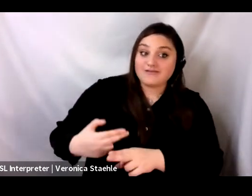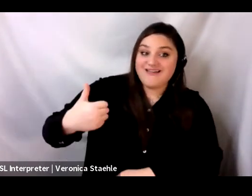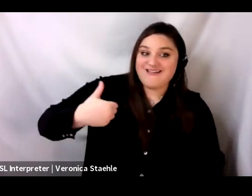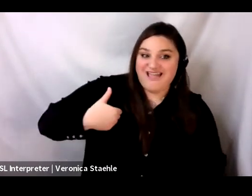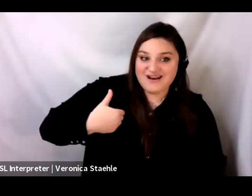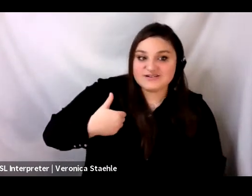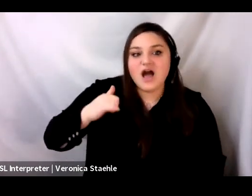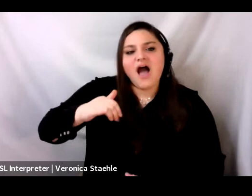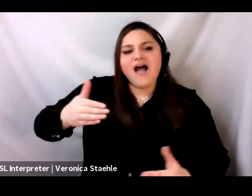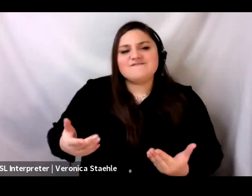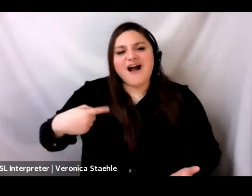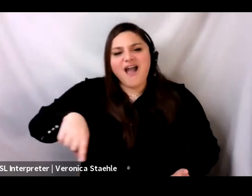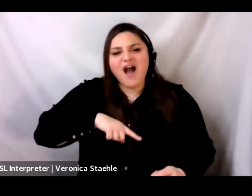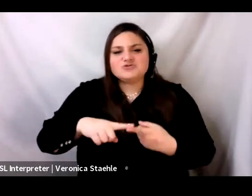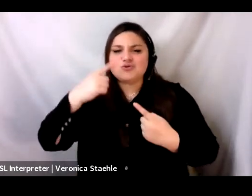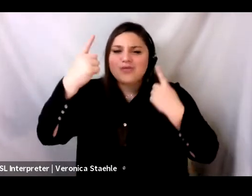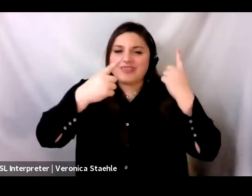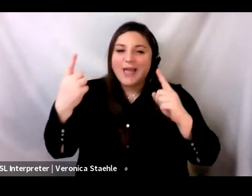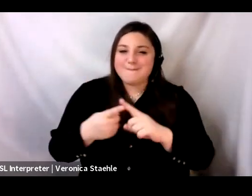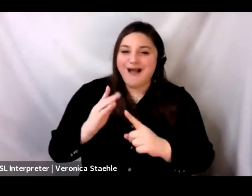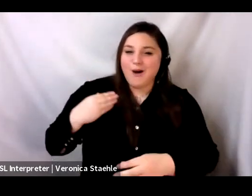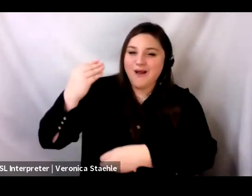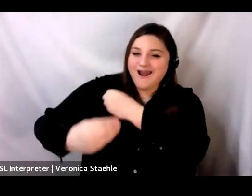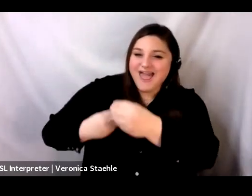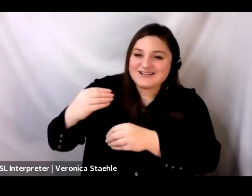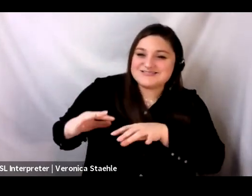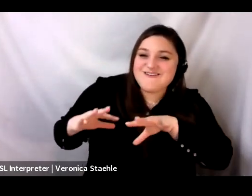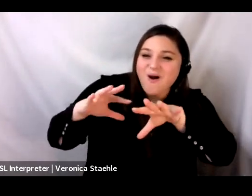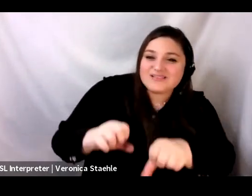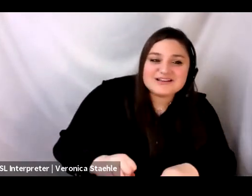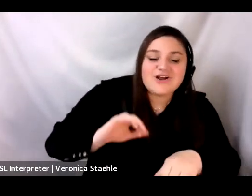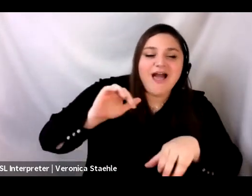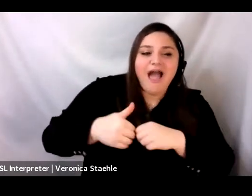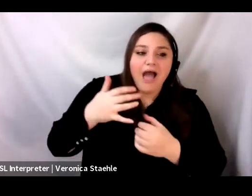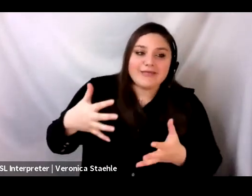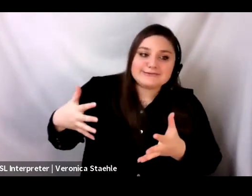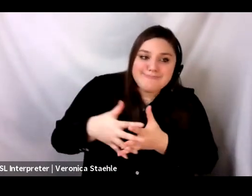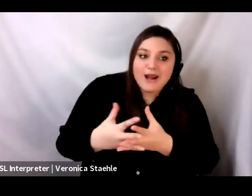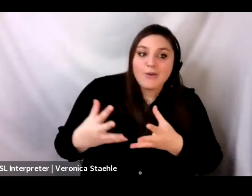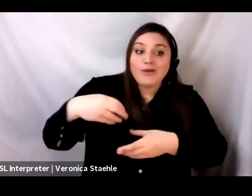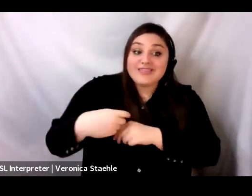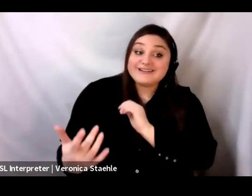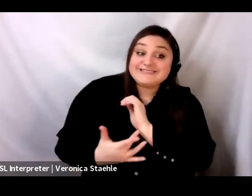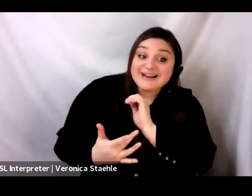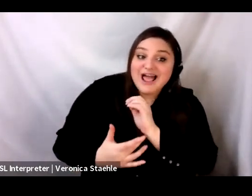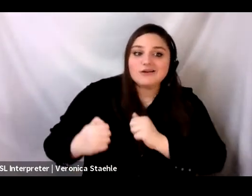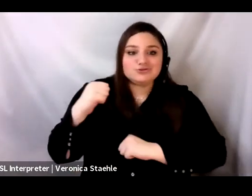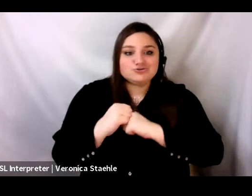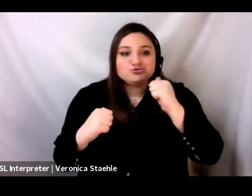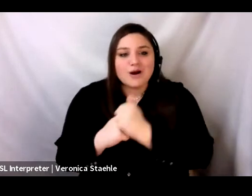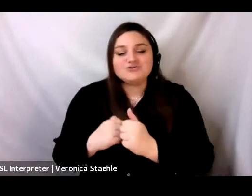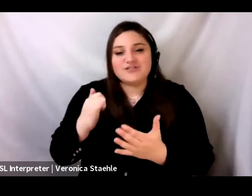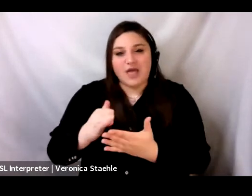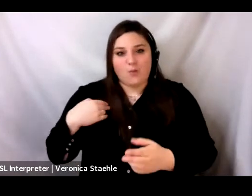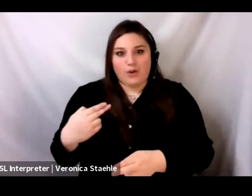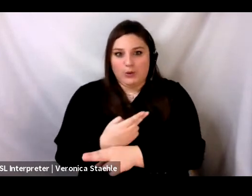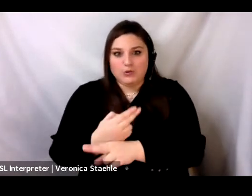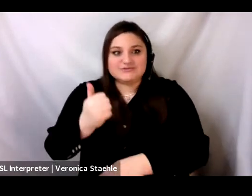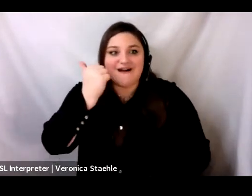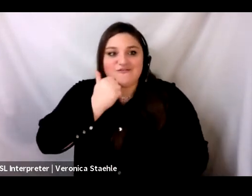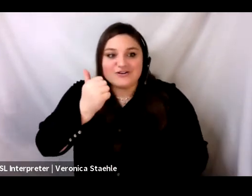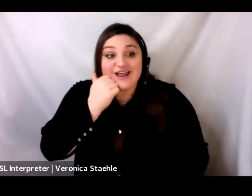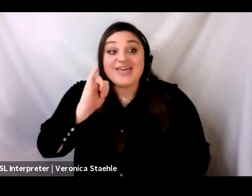thinking we use every day. We are using equipment and high-speed internet not available in many rural